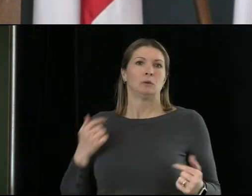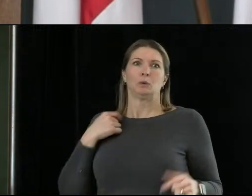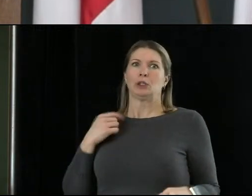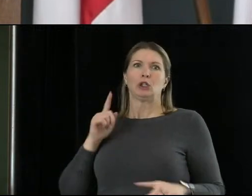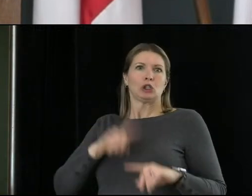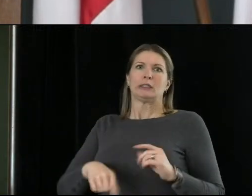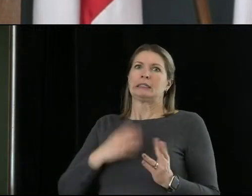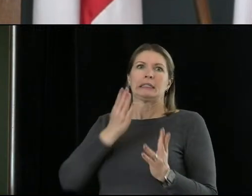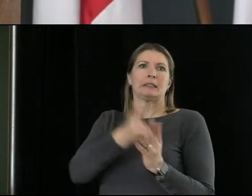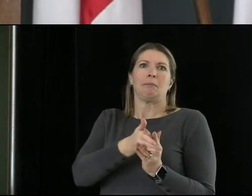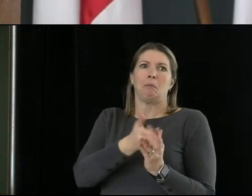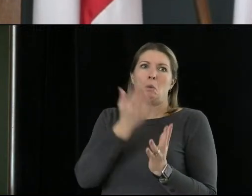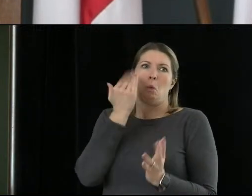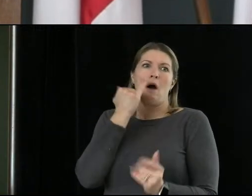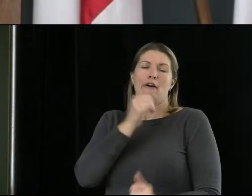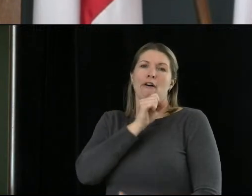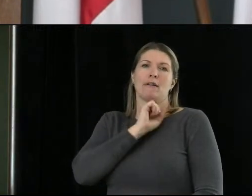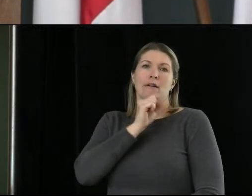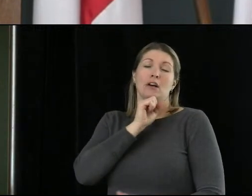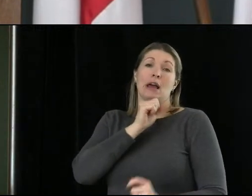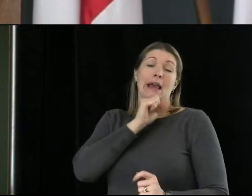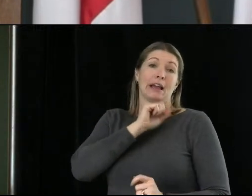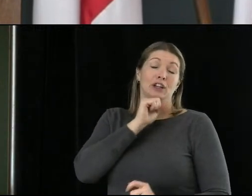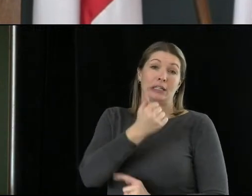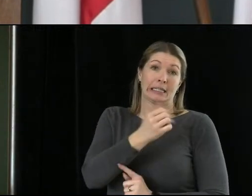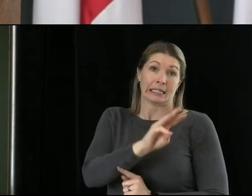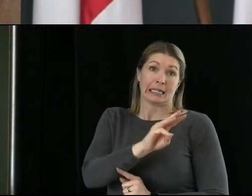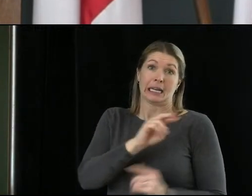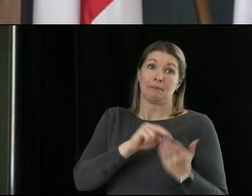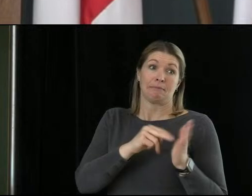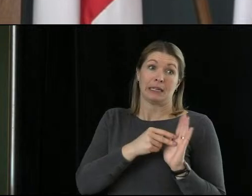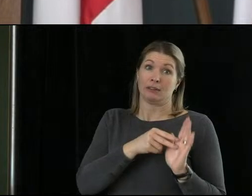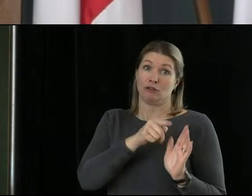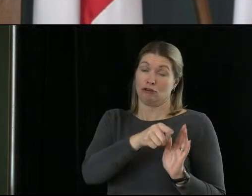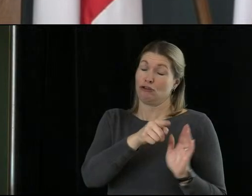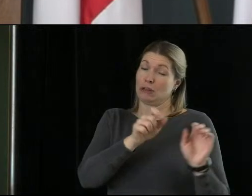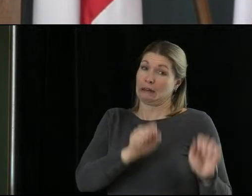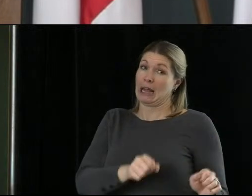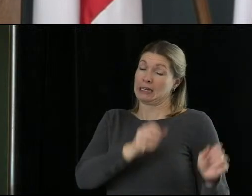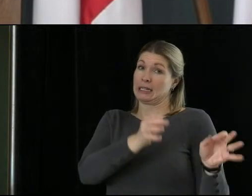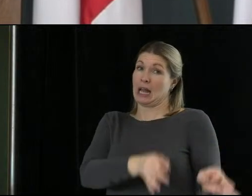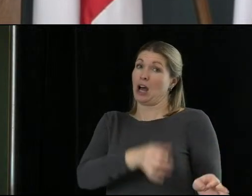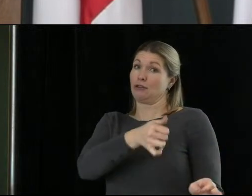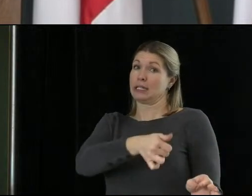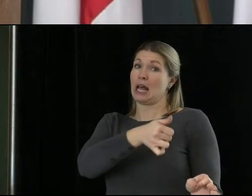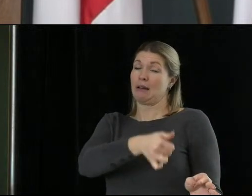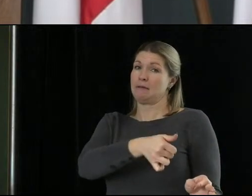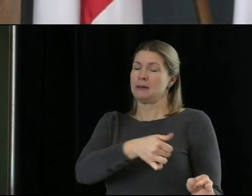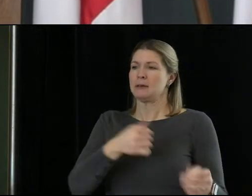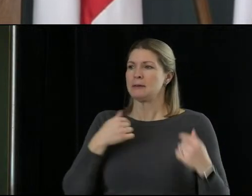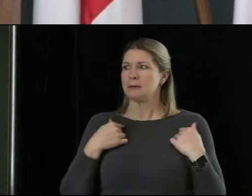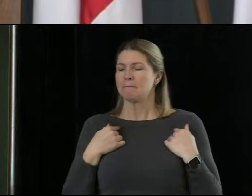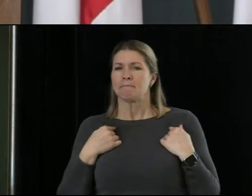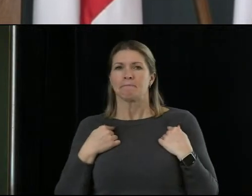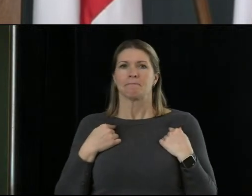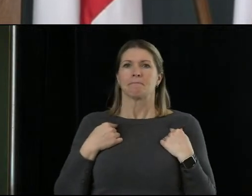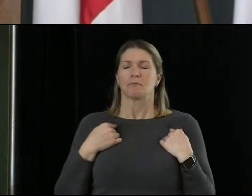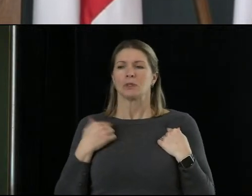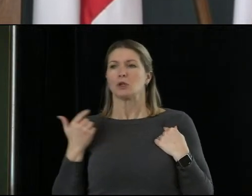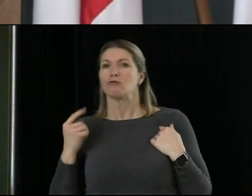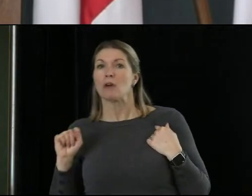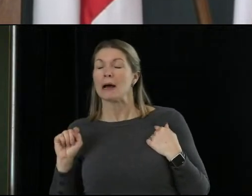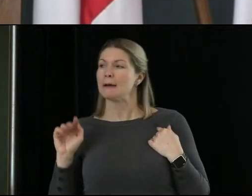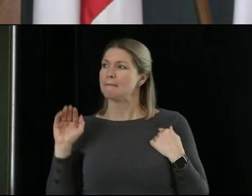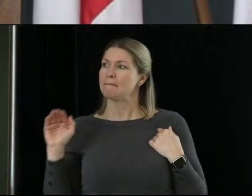time. Isn't there something wrong with that law? We tried to implore upon the